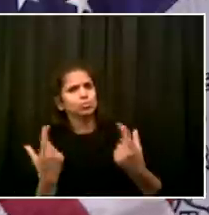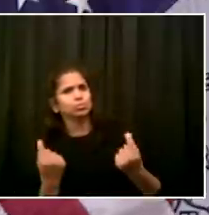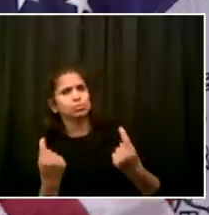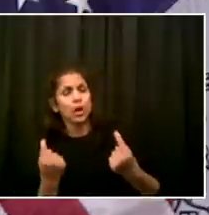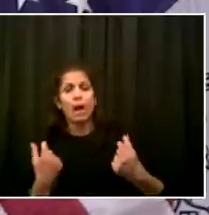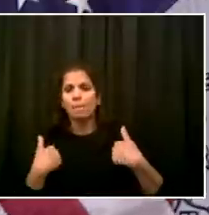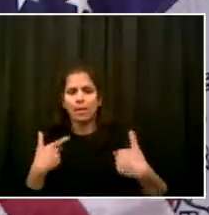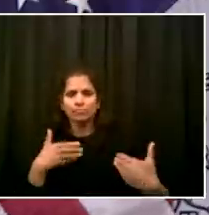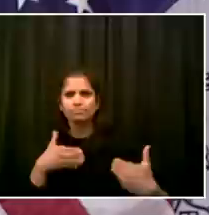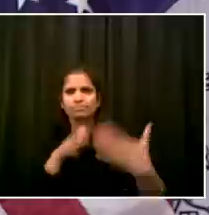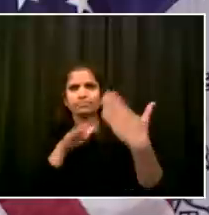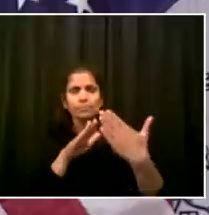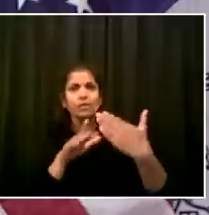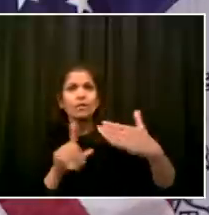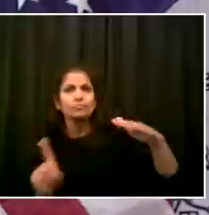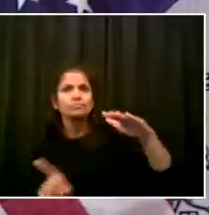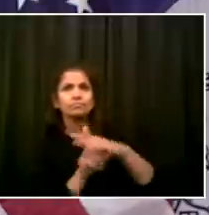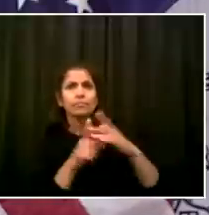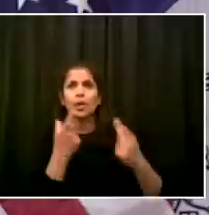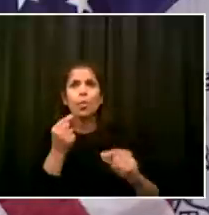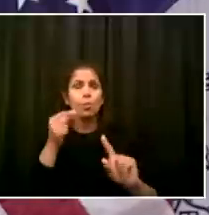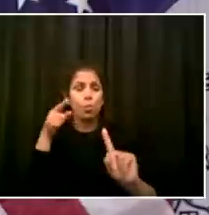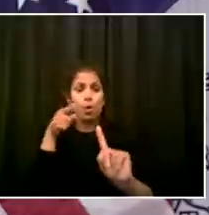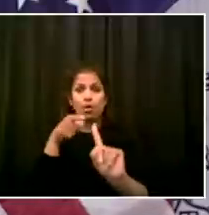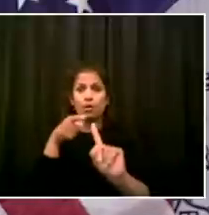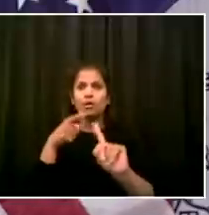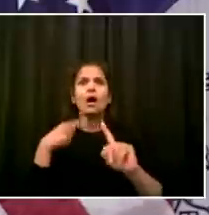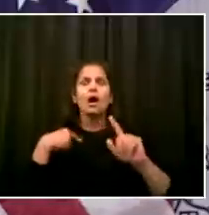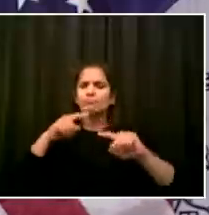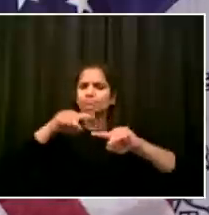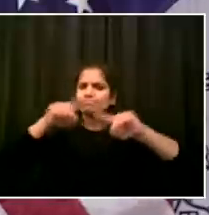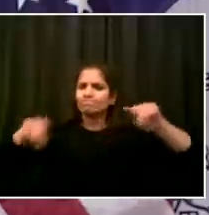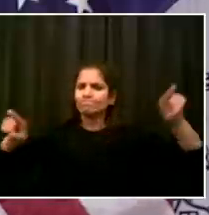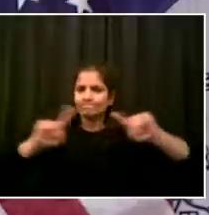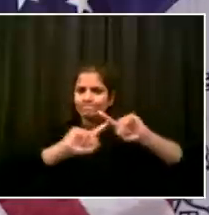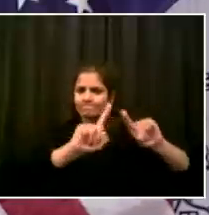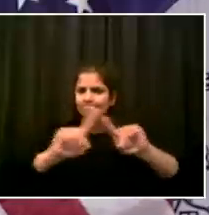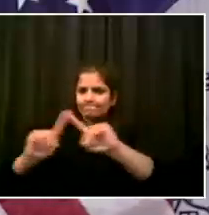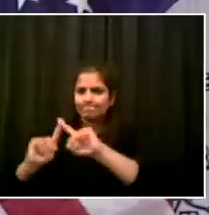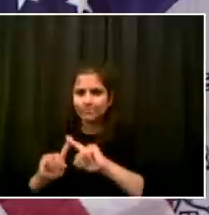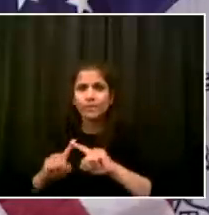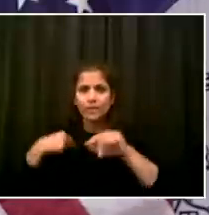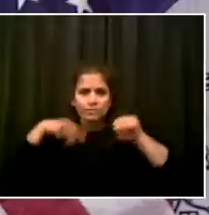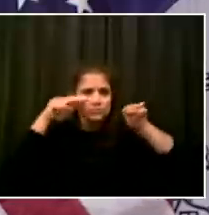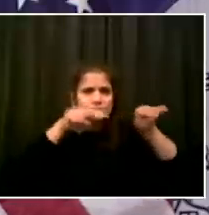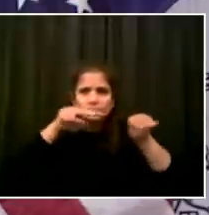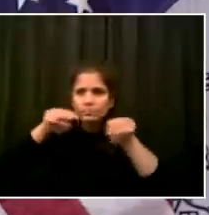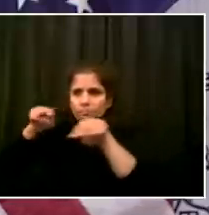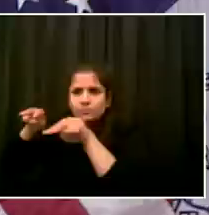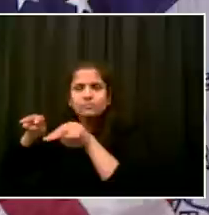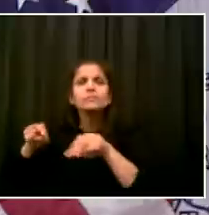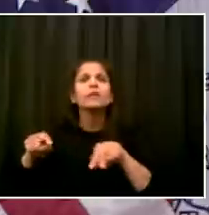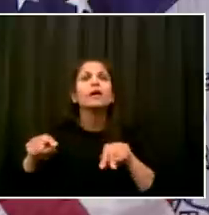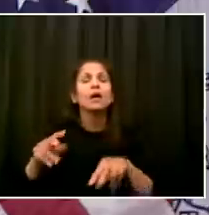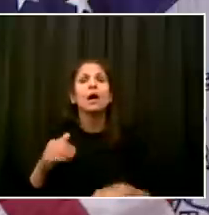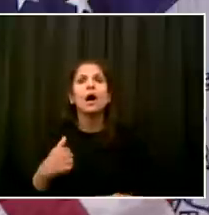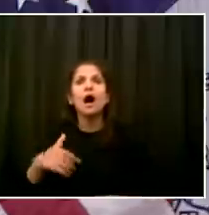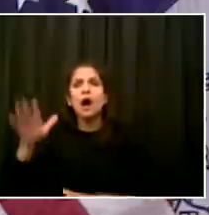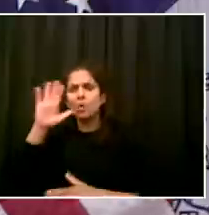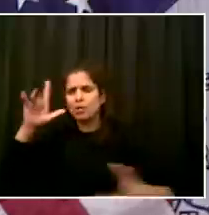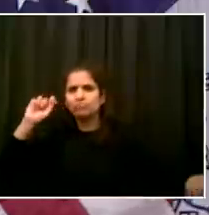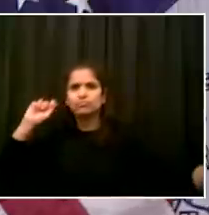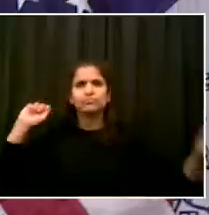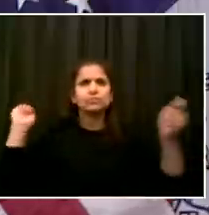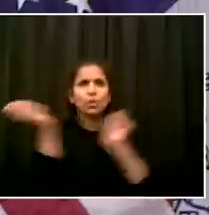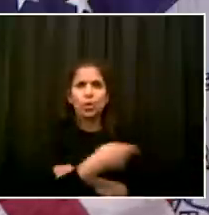of the crisis, to also find the transformation in the crisis and change the city profoundly in terms of addressing disparity in general